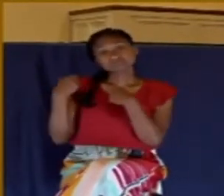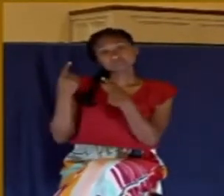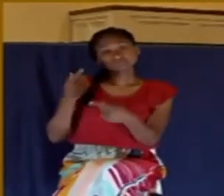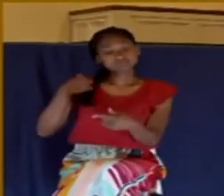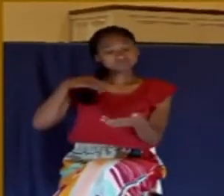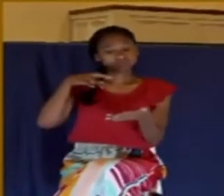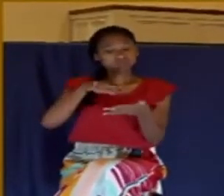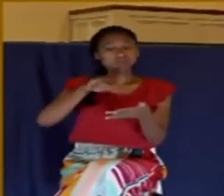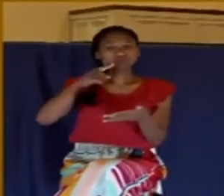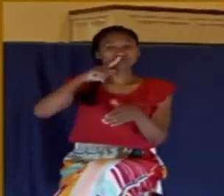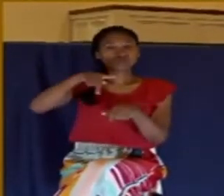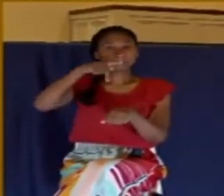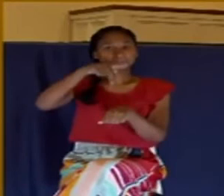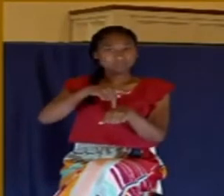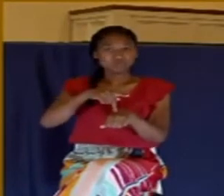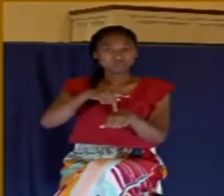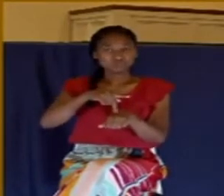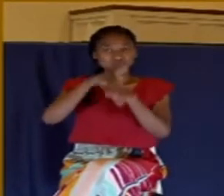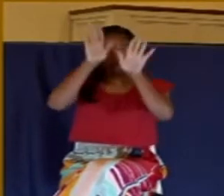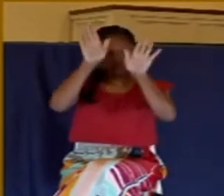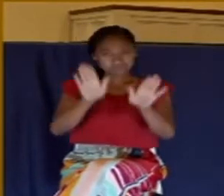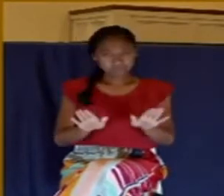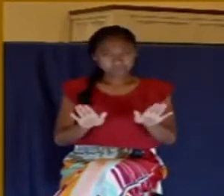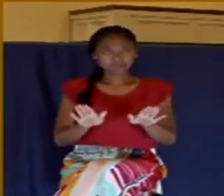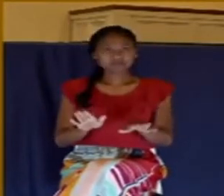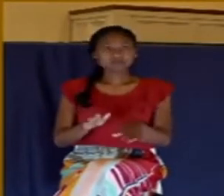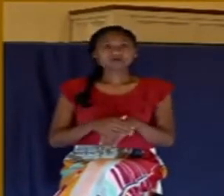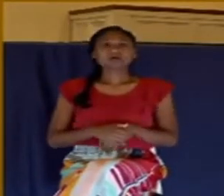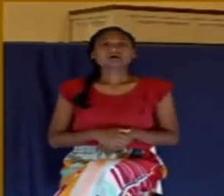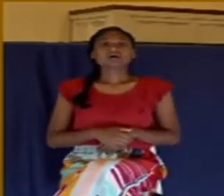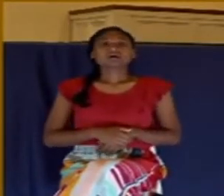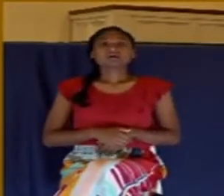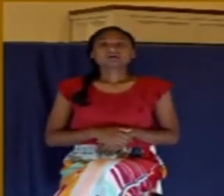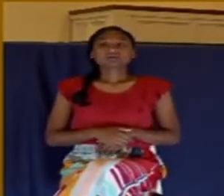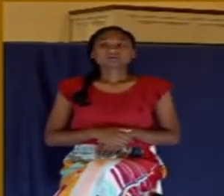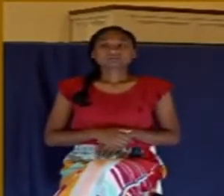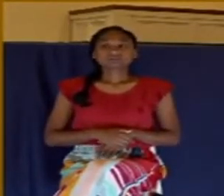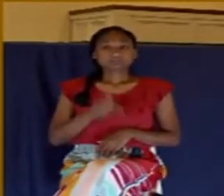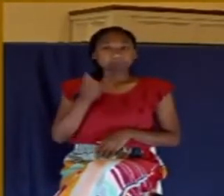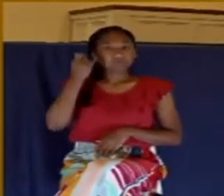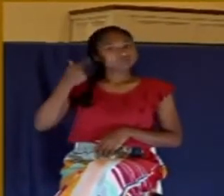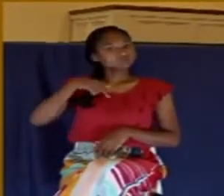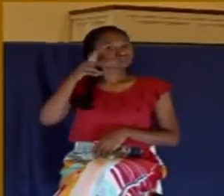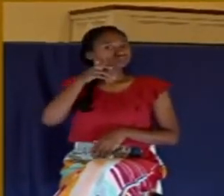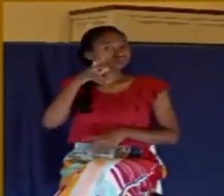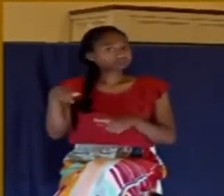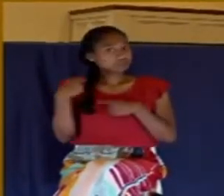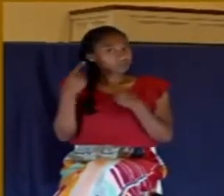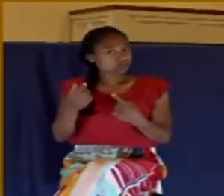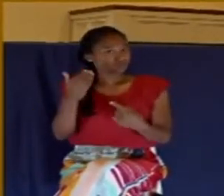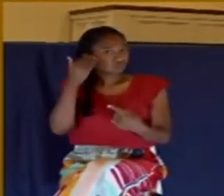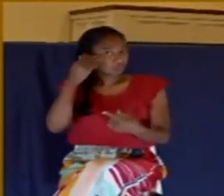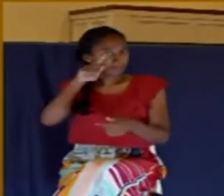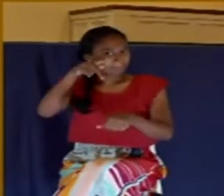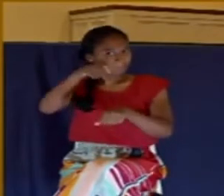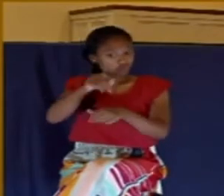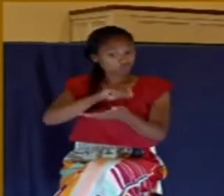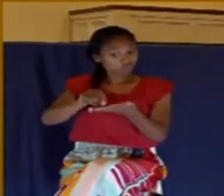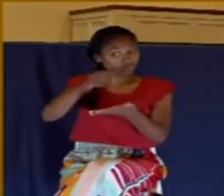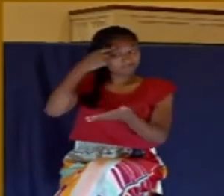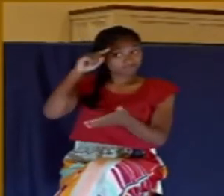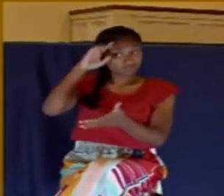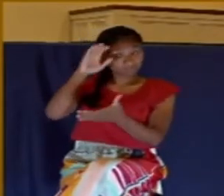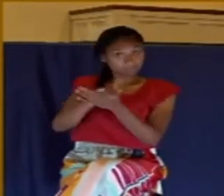Sunday morning, and if you've been with us, you know that Peter has been writing to believers who were going through a time